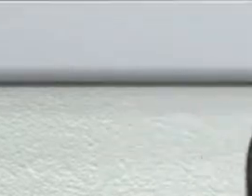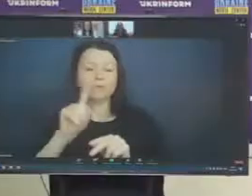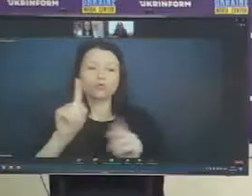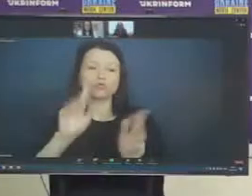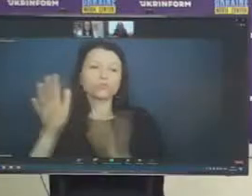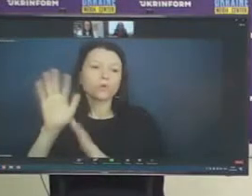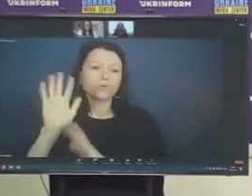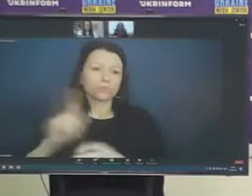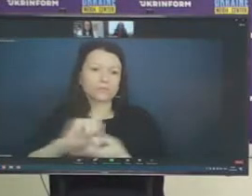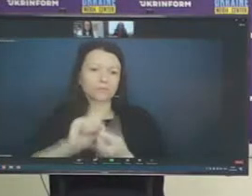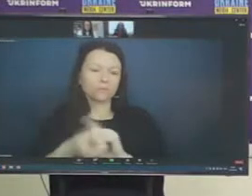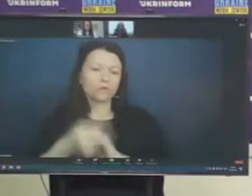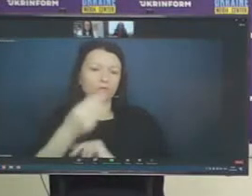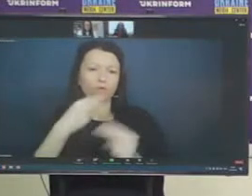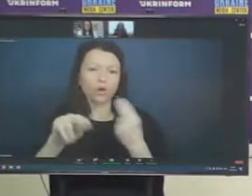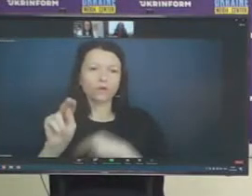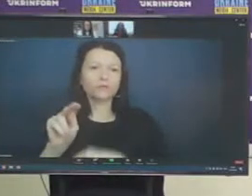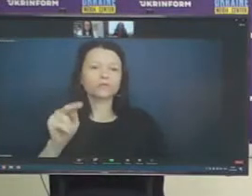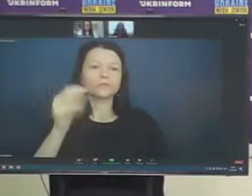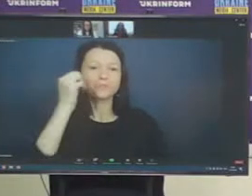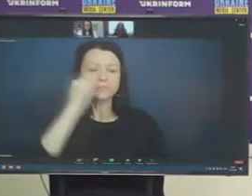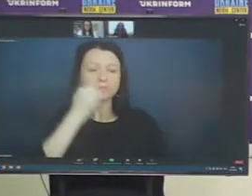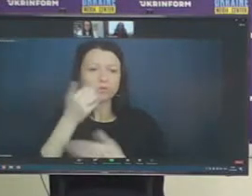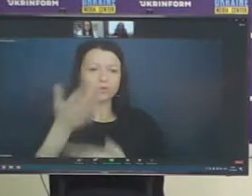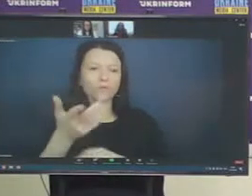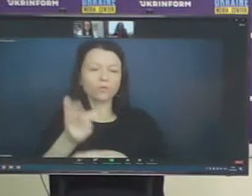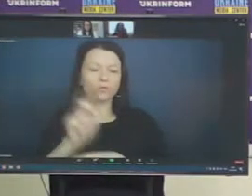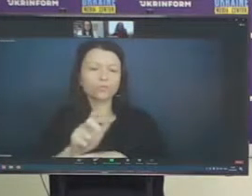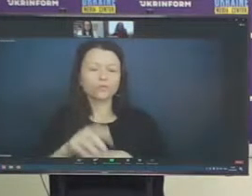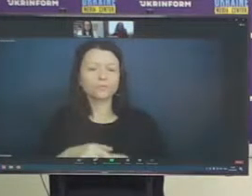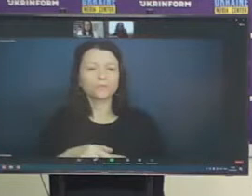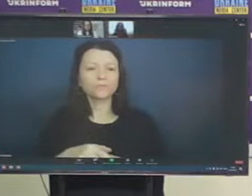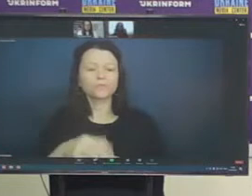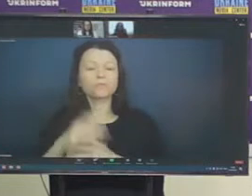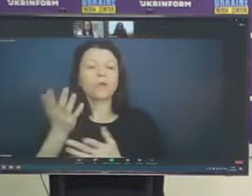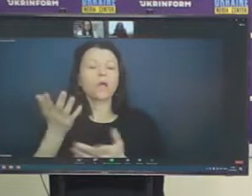better. Thank you. Thank you very much.